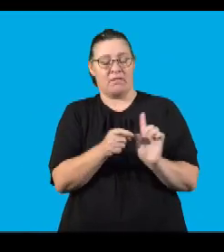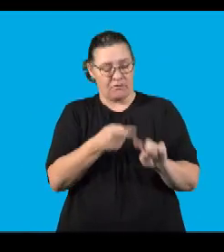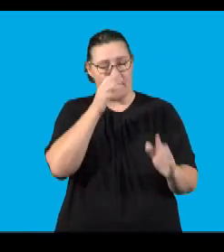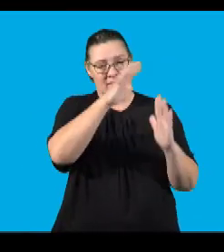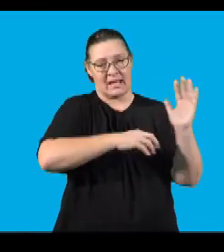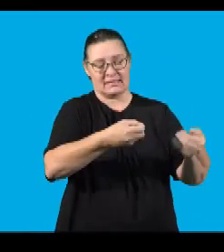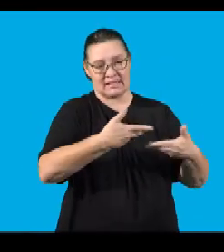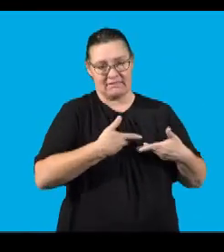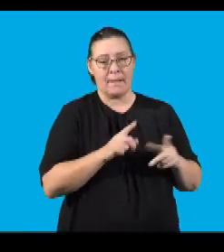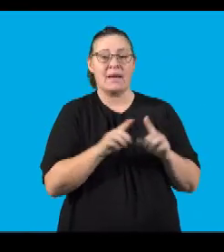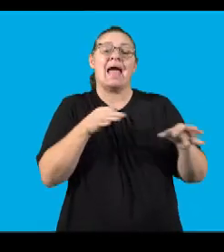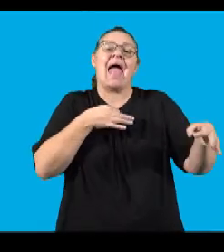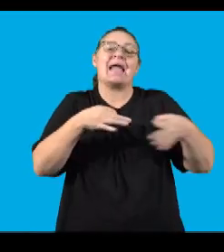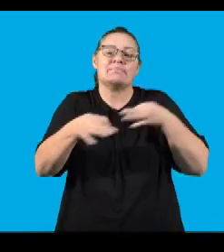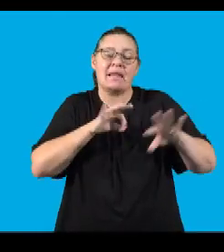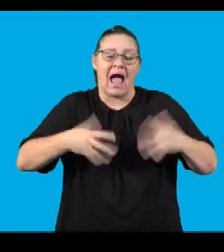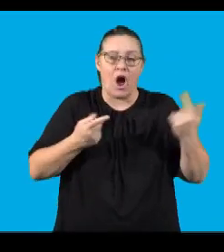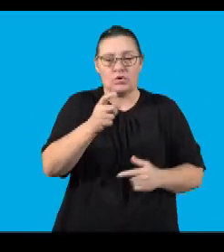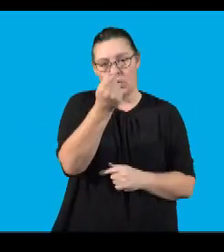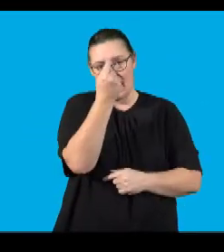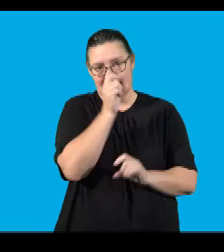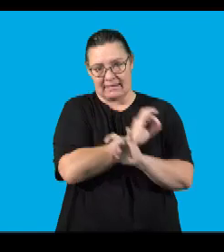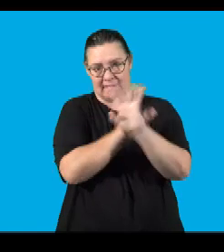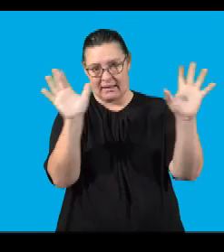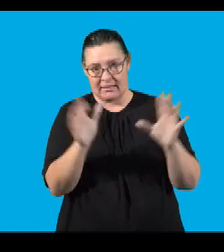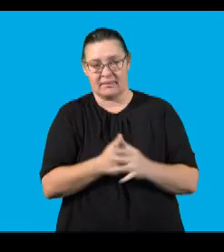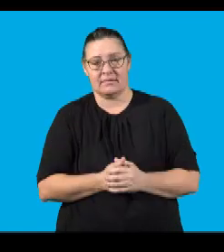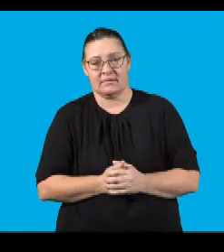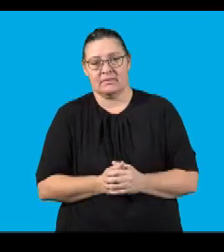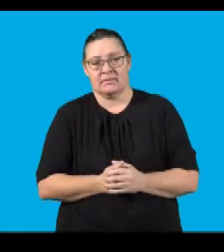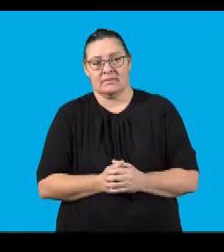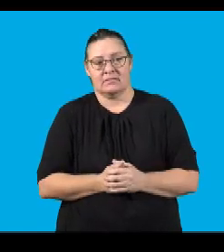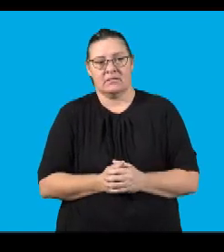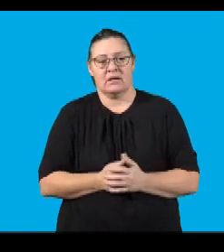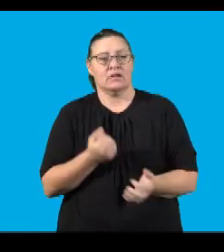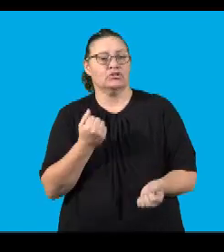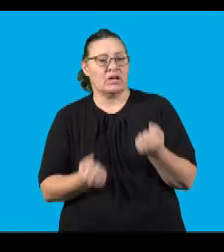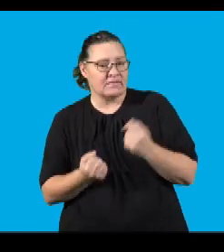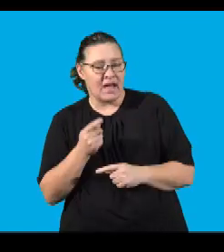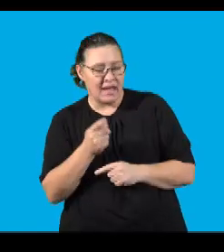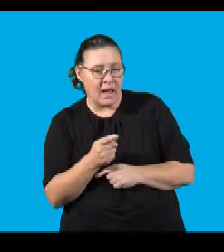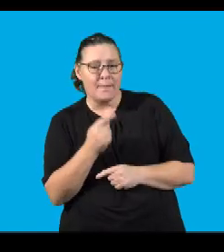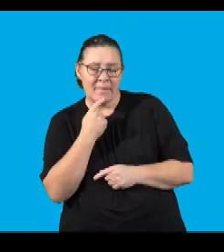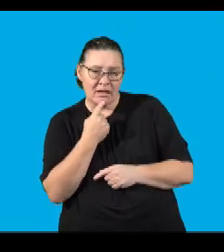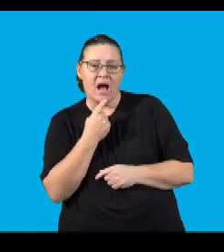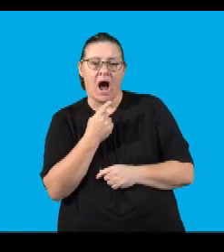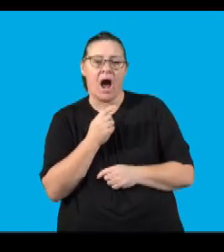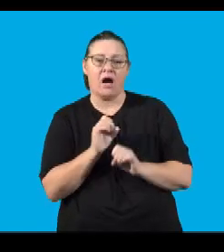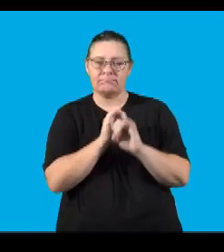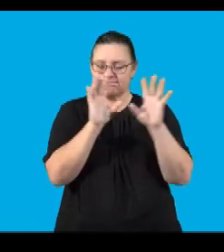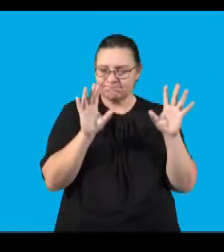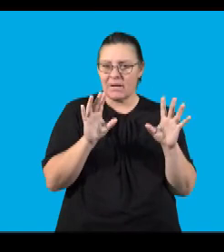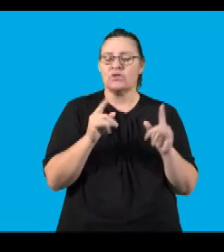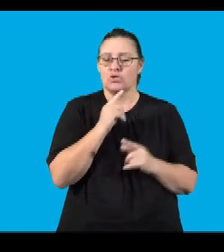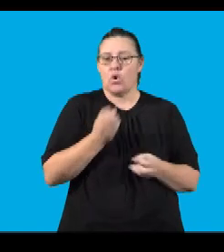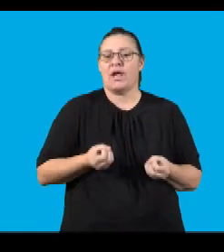the given text, but explain your understanding clearly. Justify is a term that you should be familiar